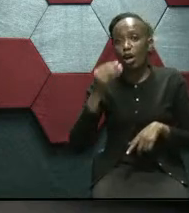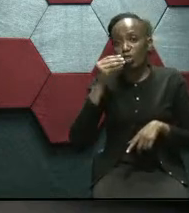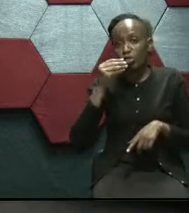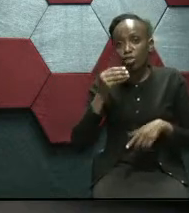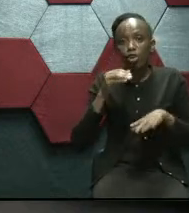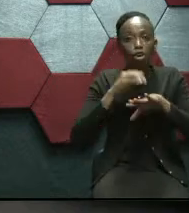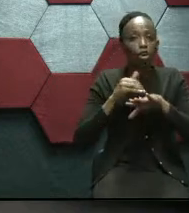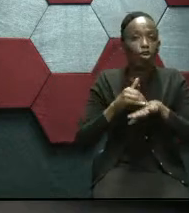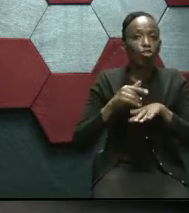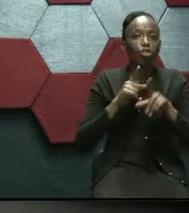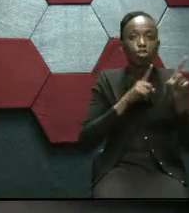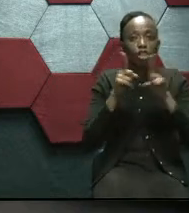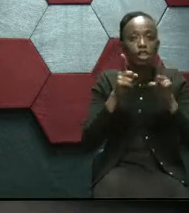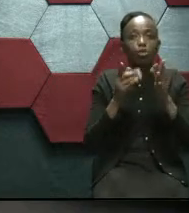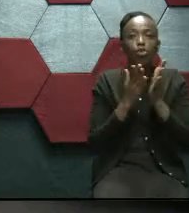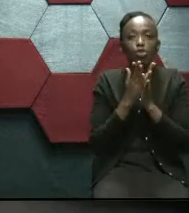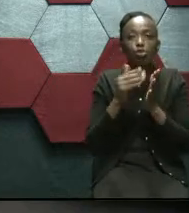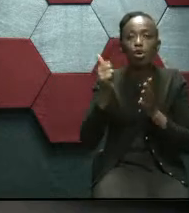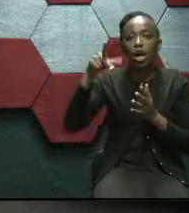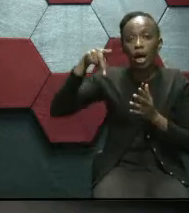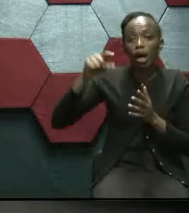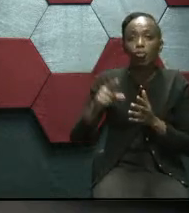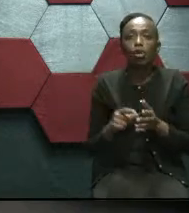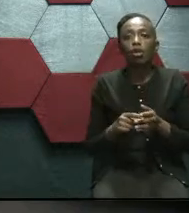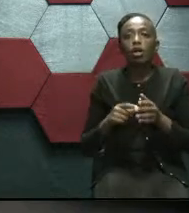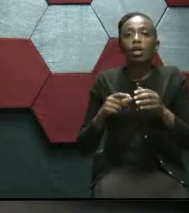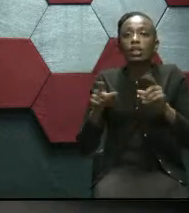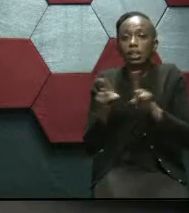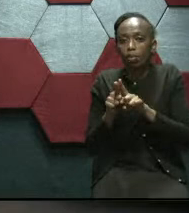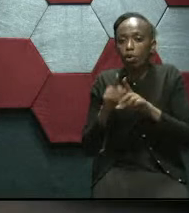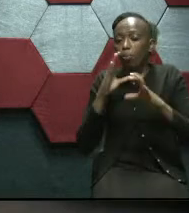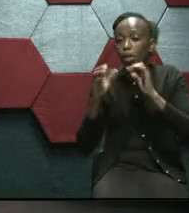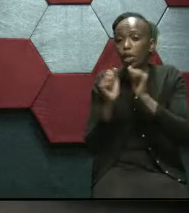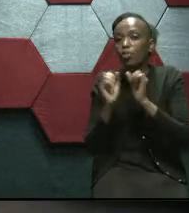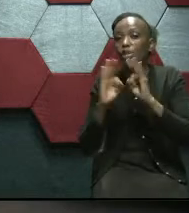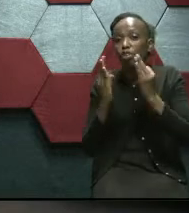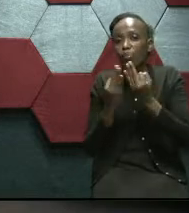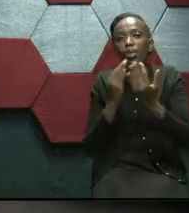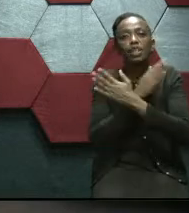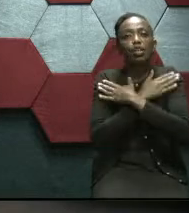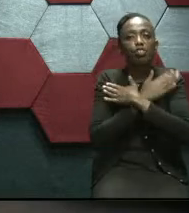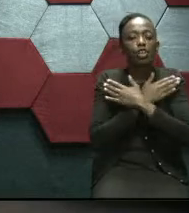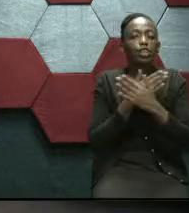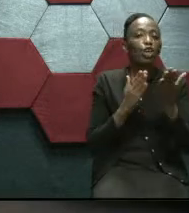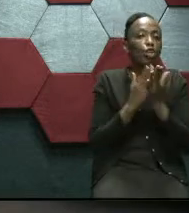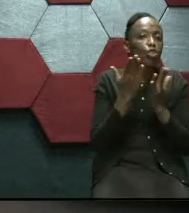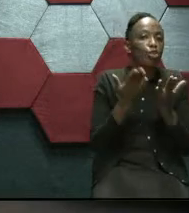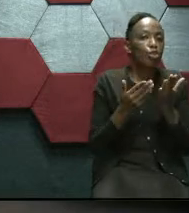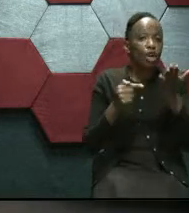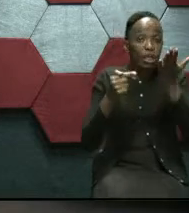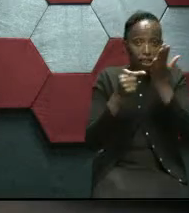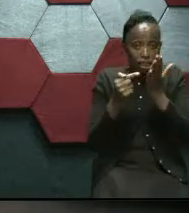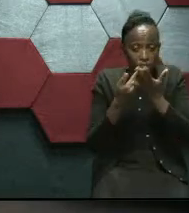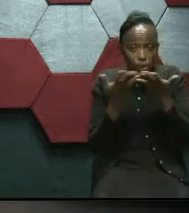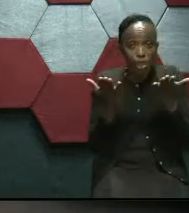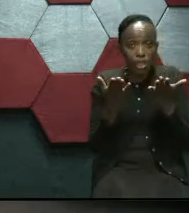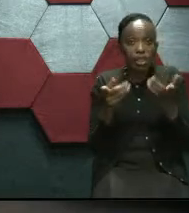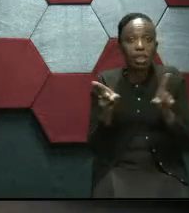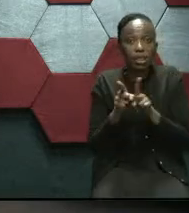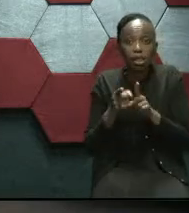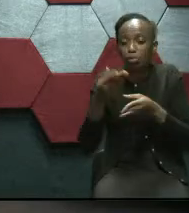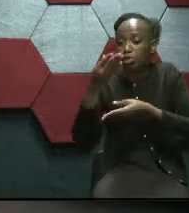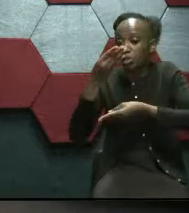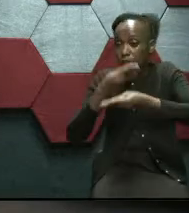for transport through apps, keep in touch with our families and friends through digital devices, and transact